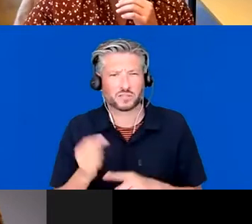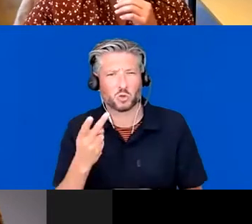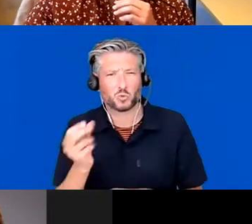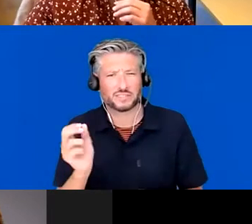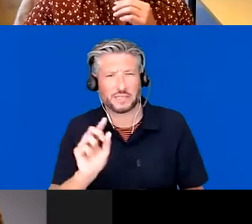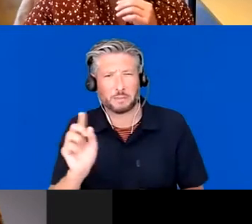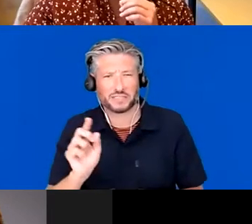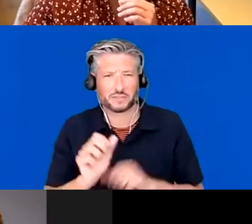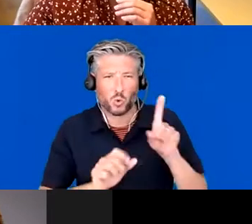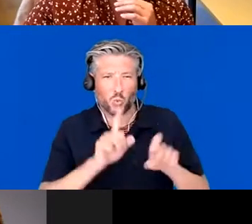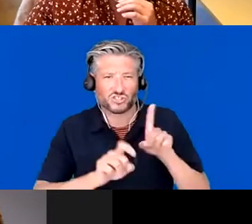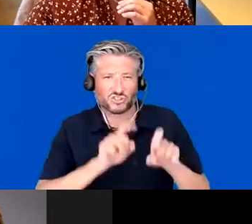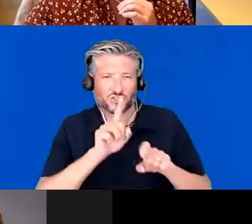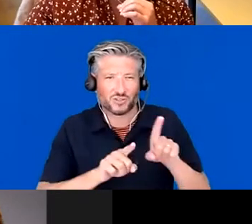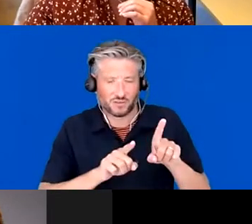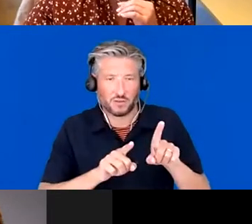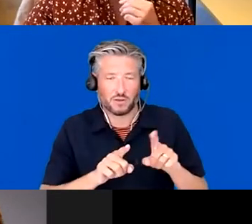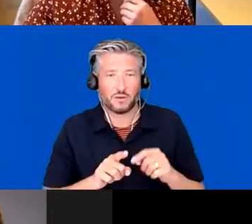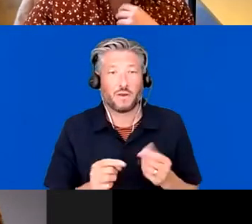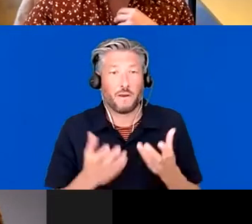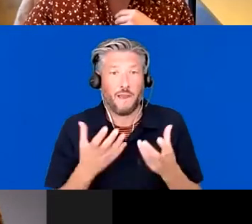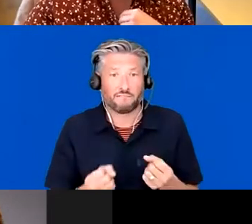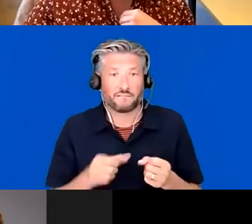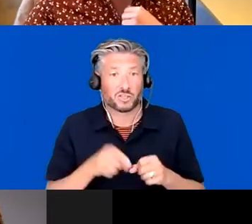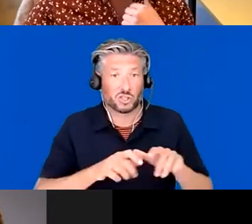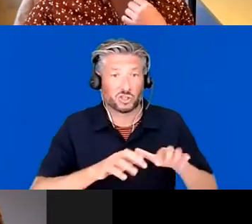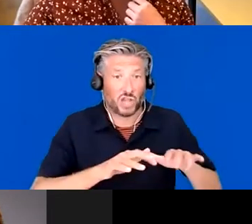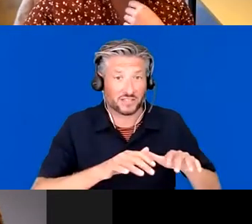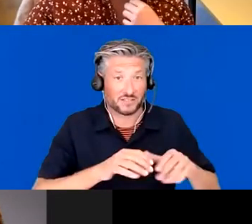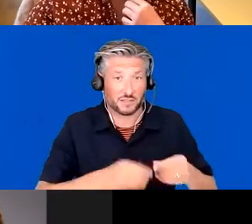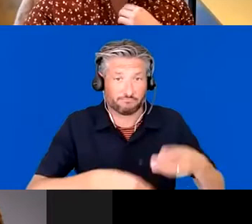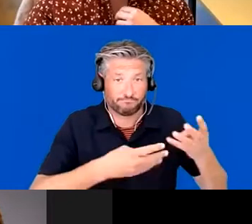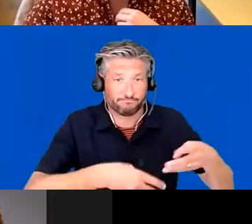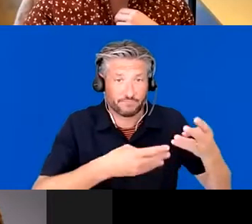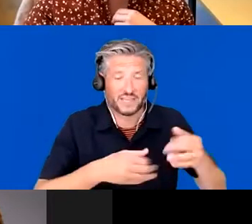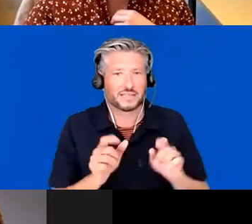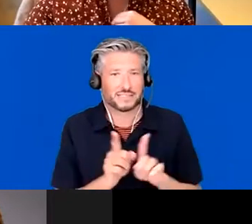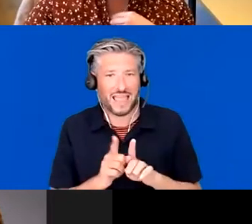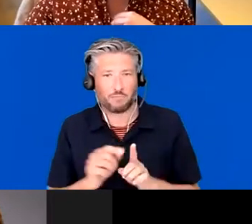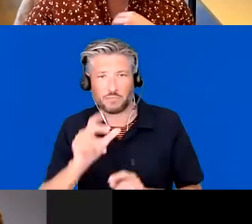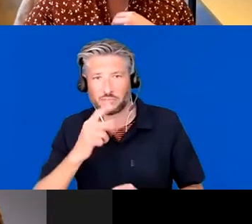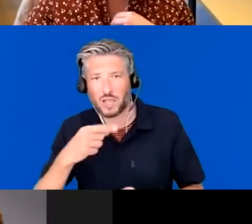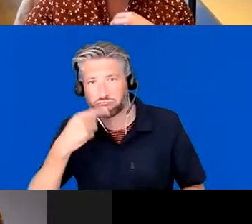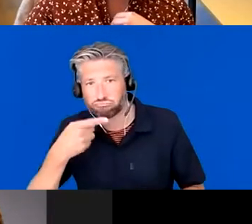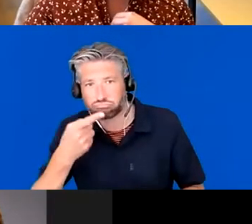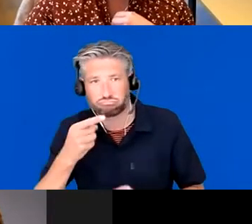have the spoken and the written discourse at the same time as we are having now. In addition, we did have some recorded sessions. The